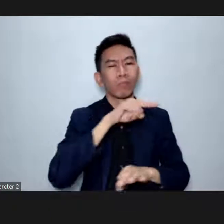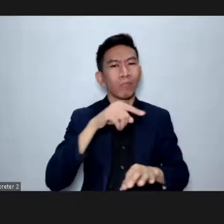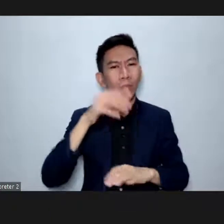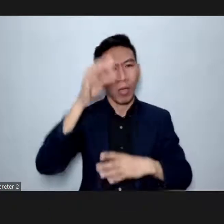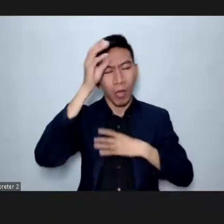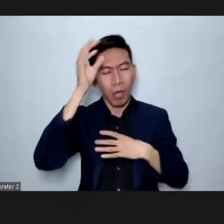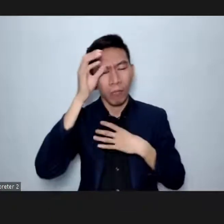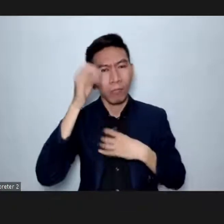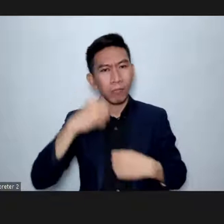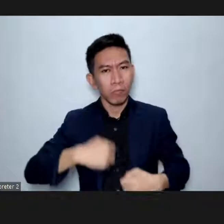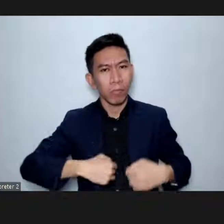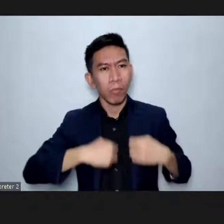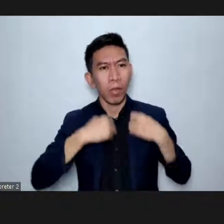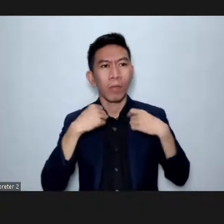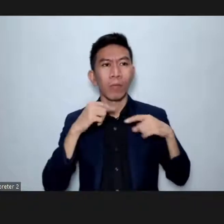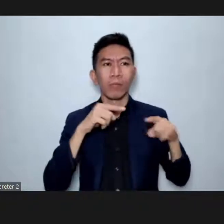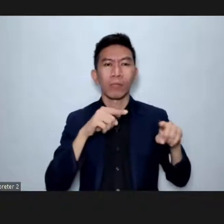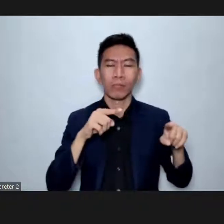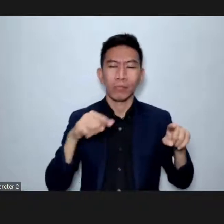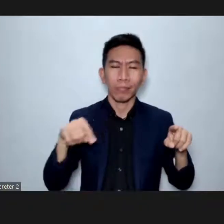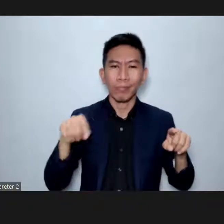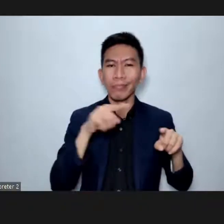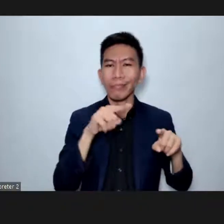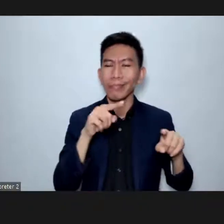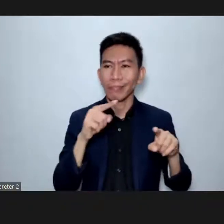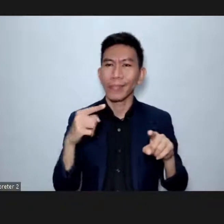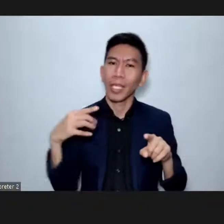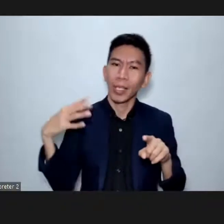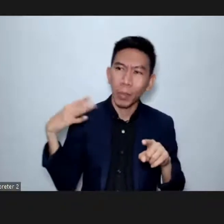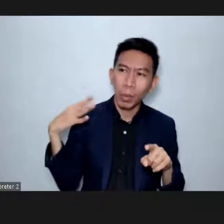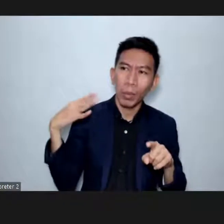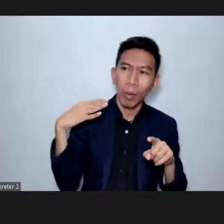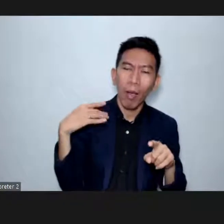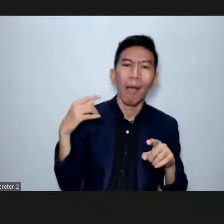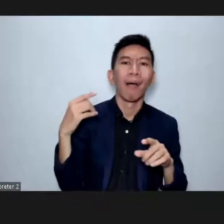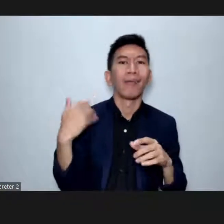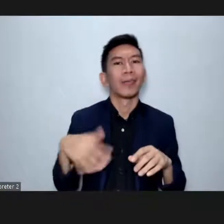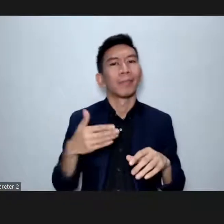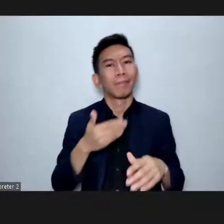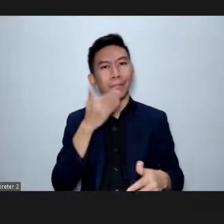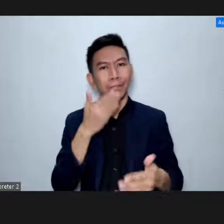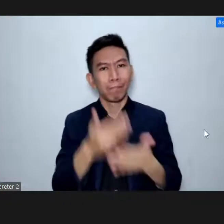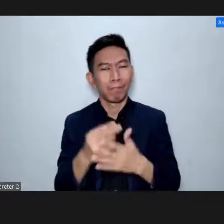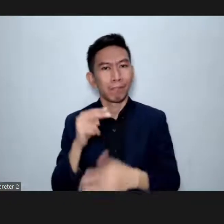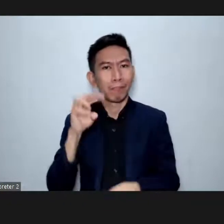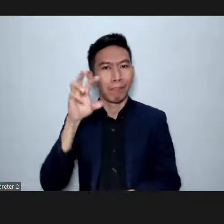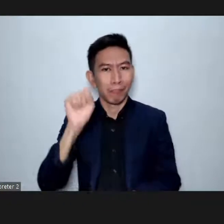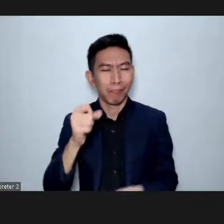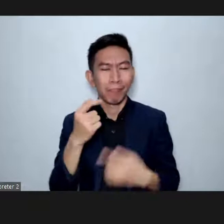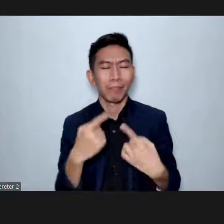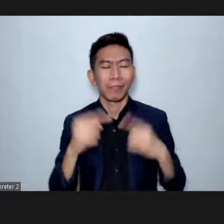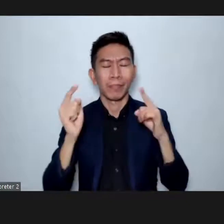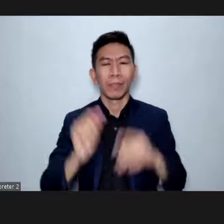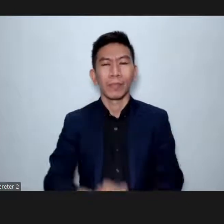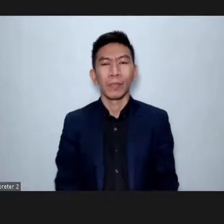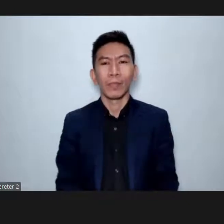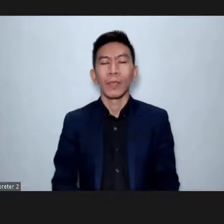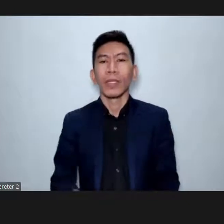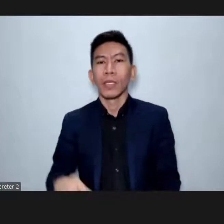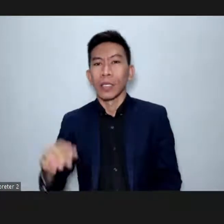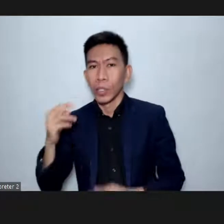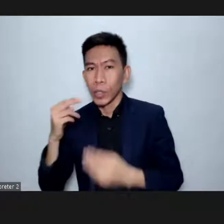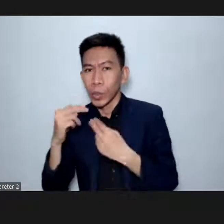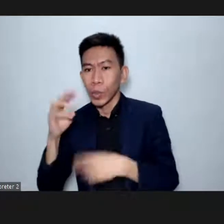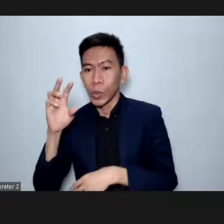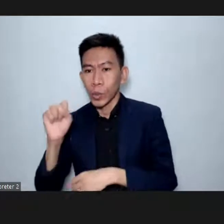of the IRR for this one. So maraming salamat tungkol sa balita na po yan. Thus, the combined news of WHO as well